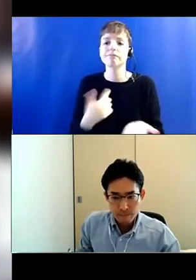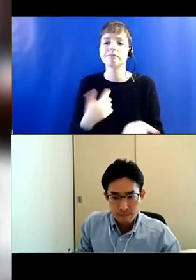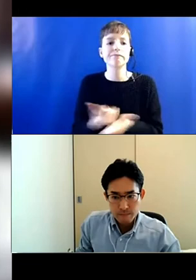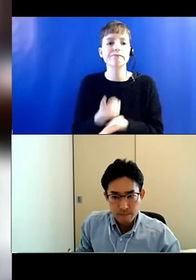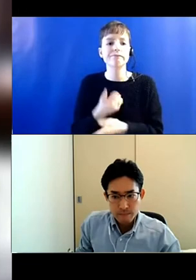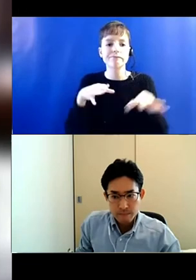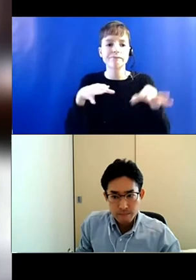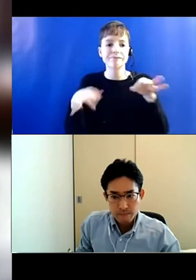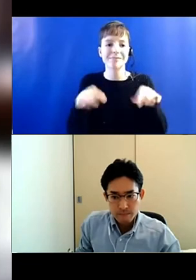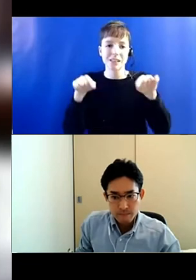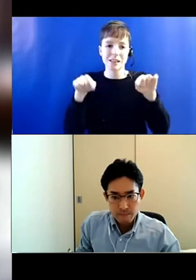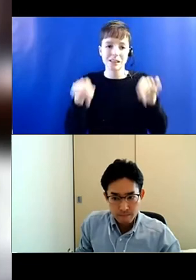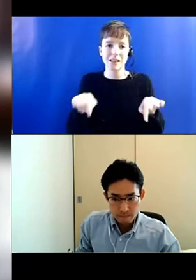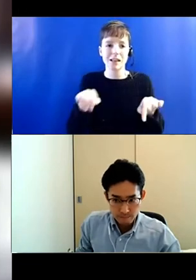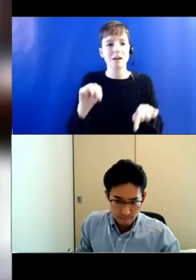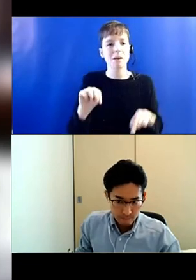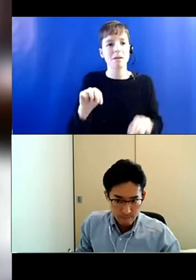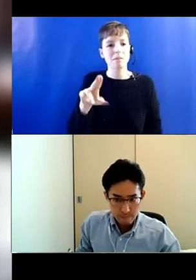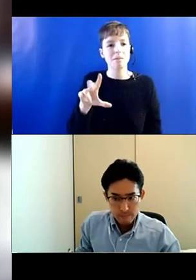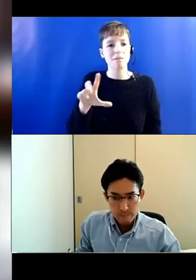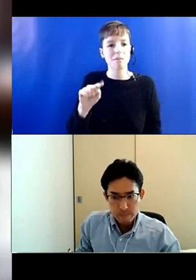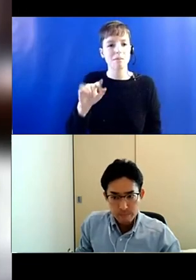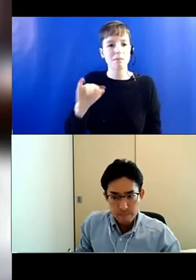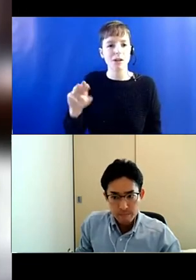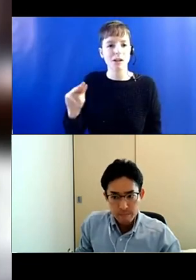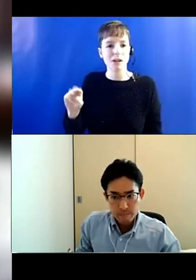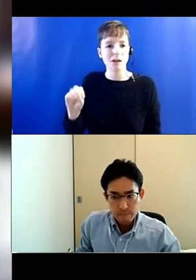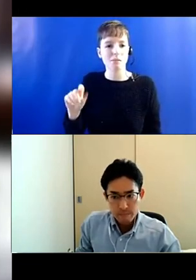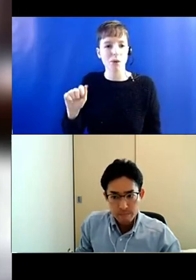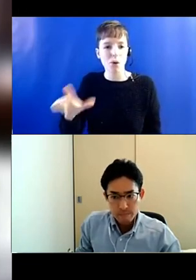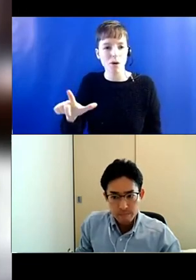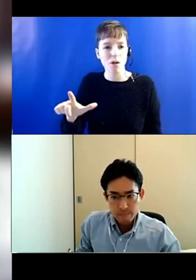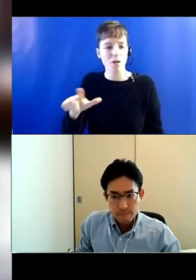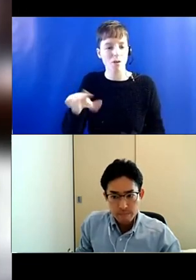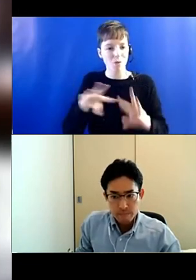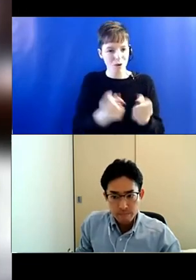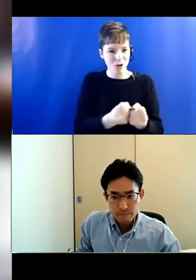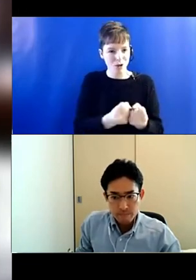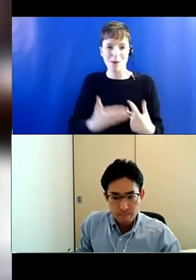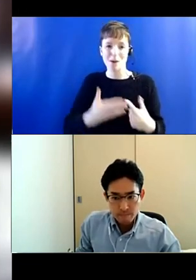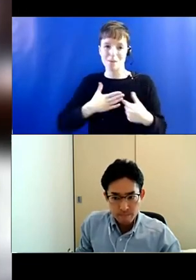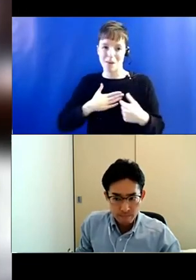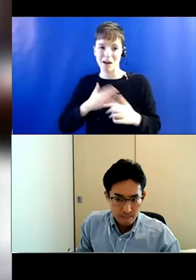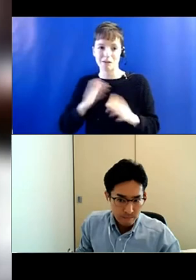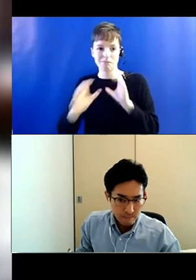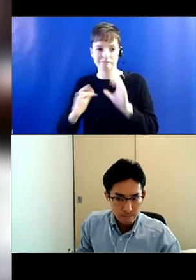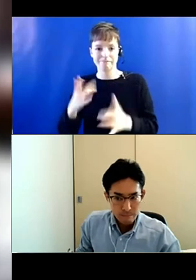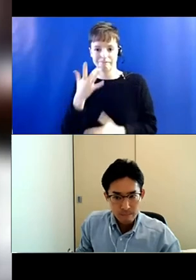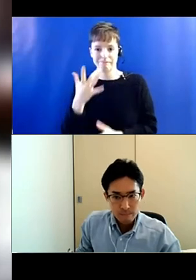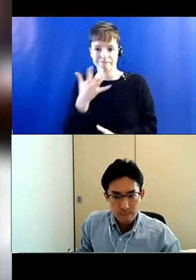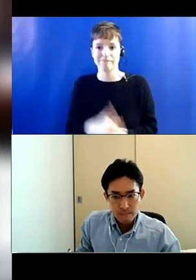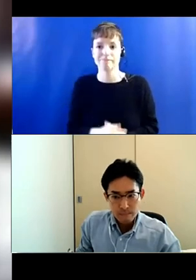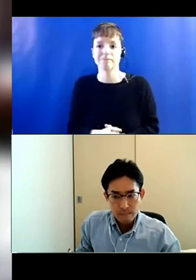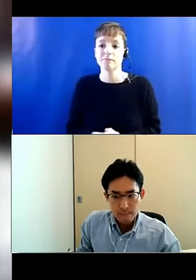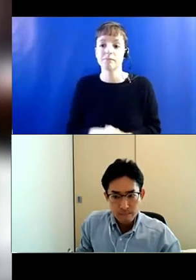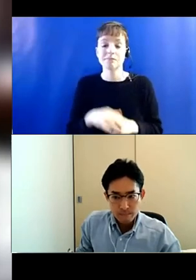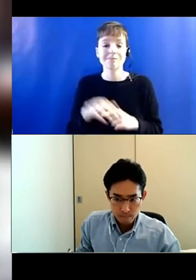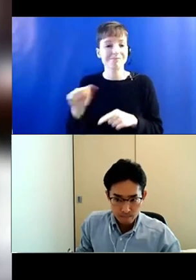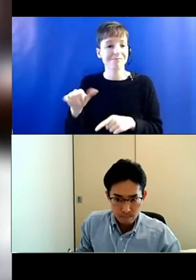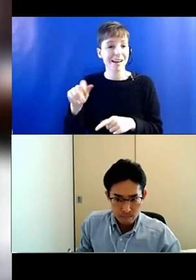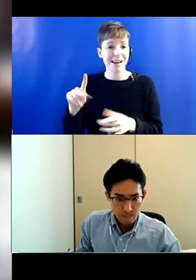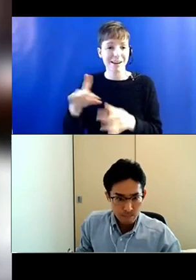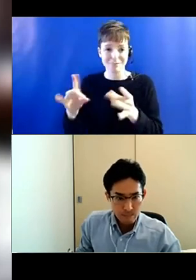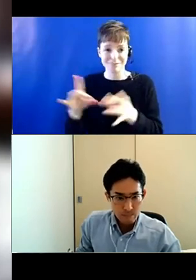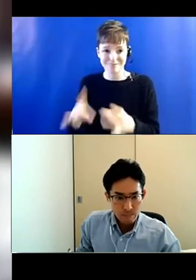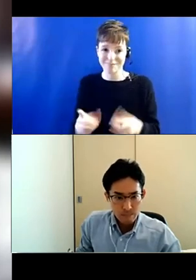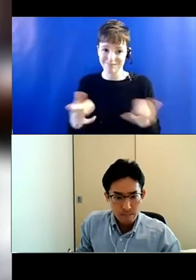the workshop and my mode of communication. As Ayaka mentioned, we adopt the multi-temporal approach